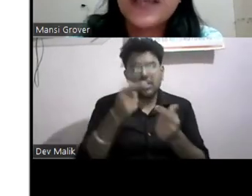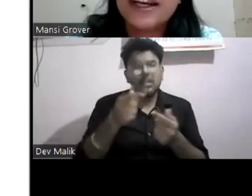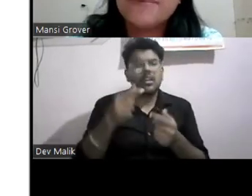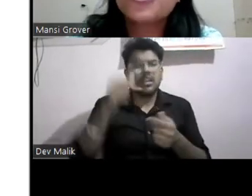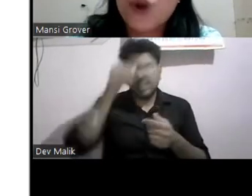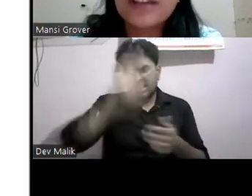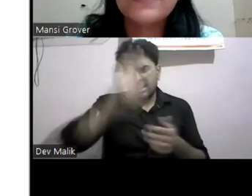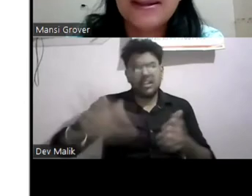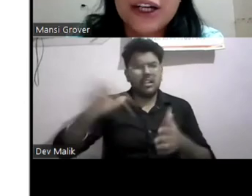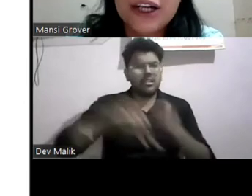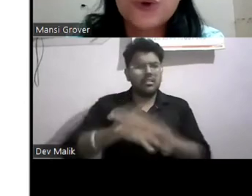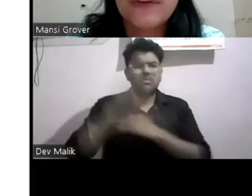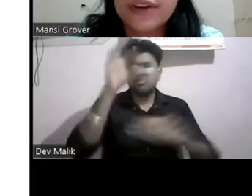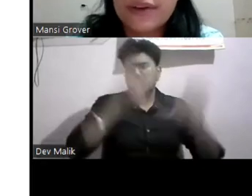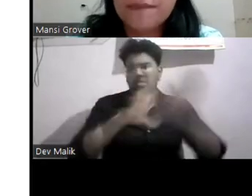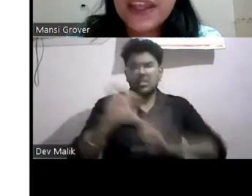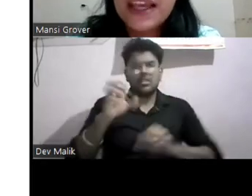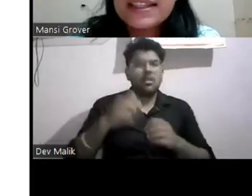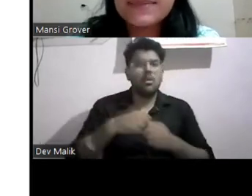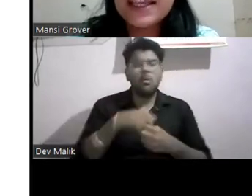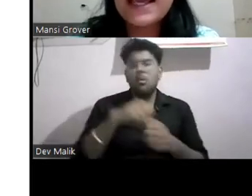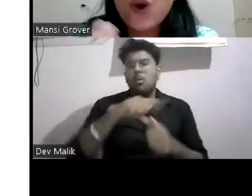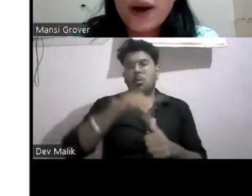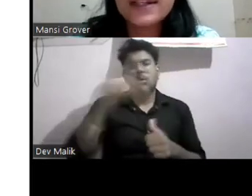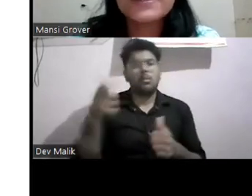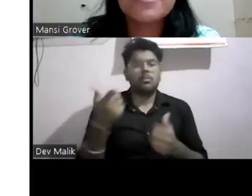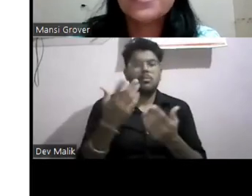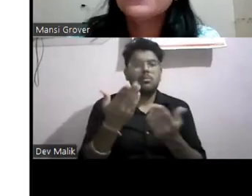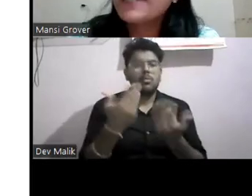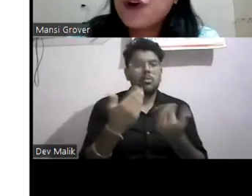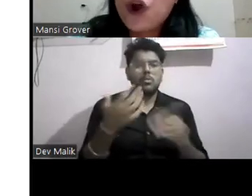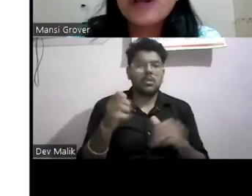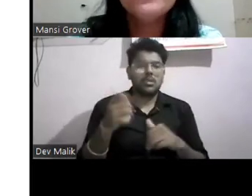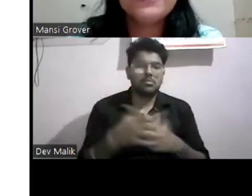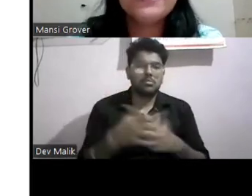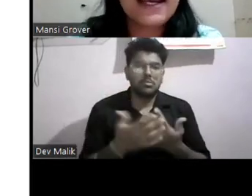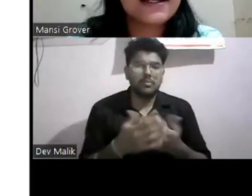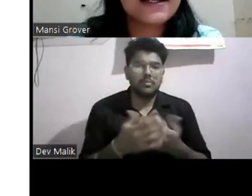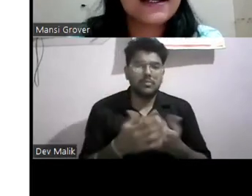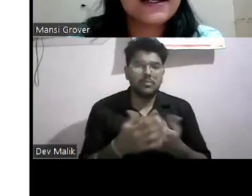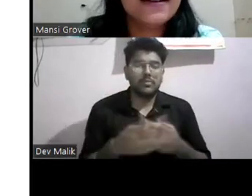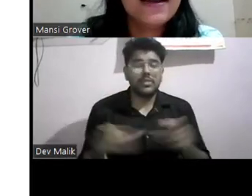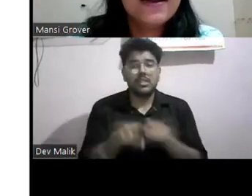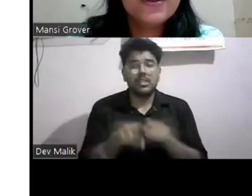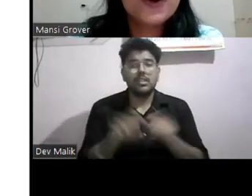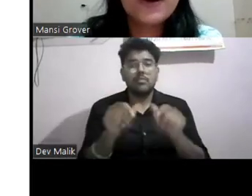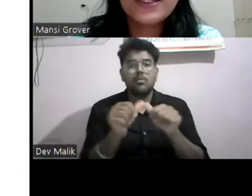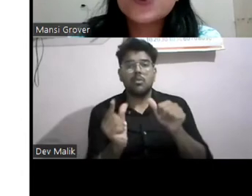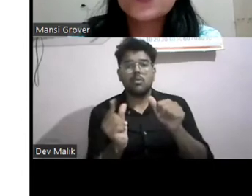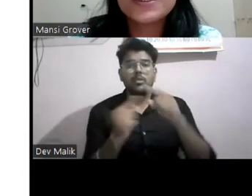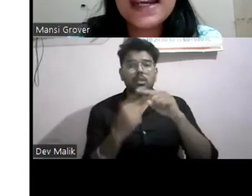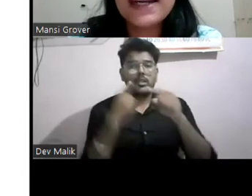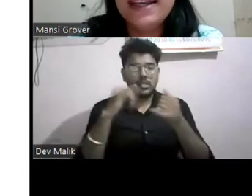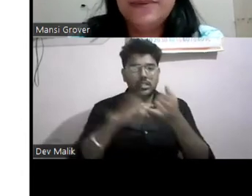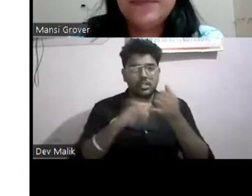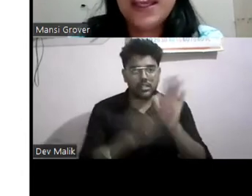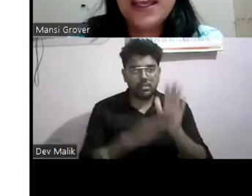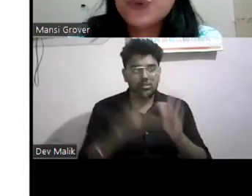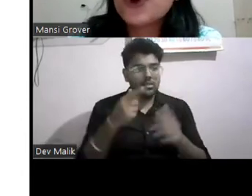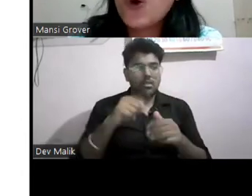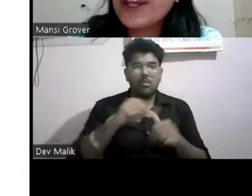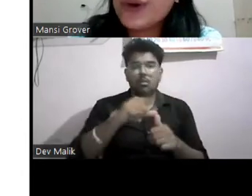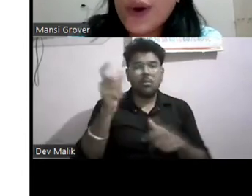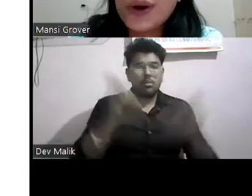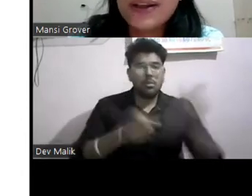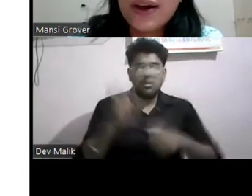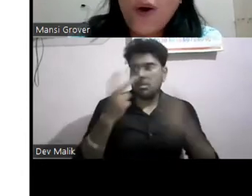idea of therapy is not available to everyone. Something like autism cannot be detected, you know, in a rural setting. It would